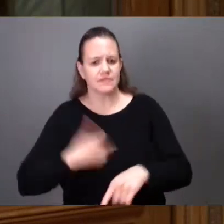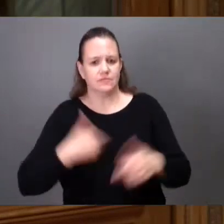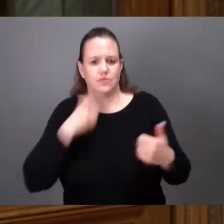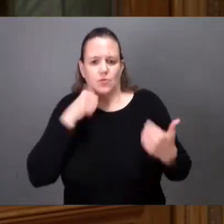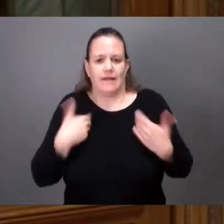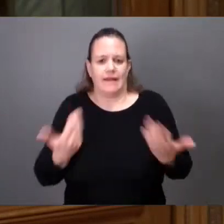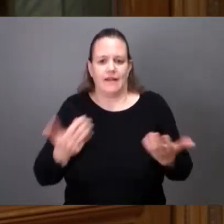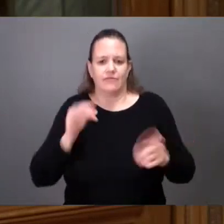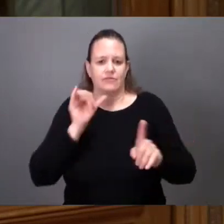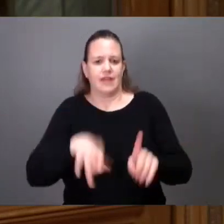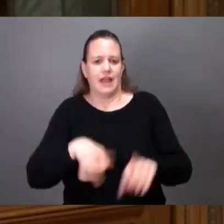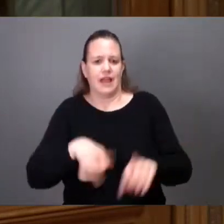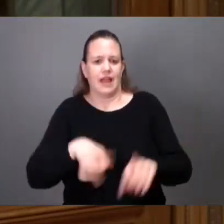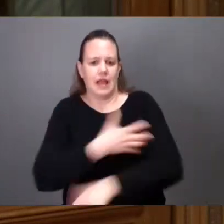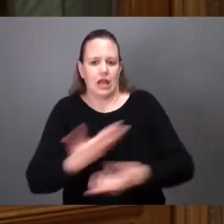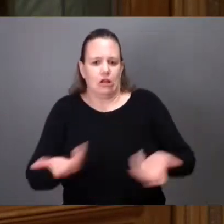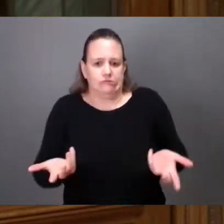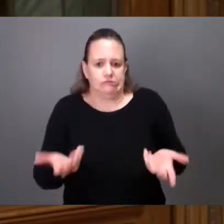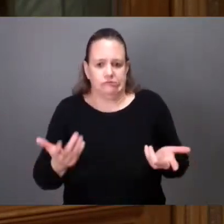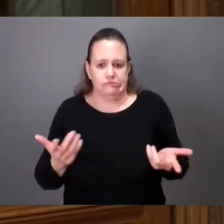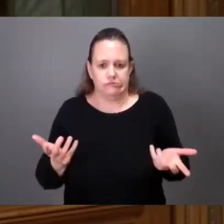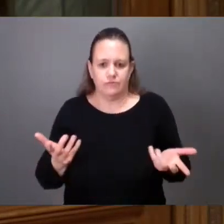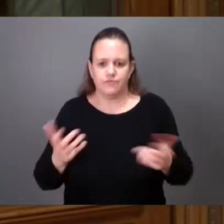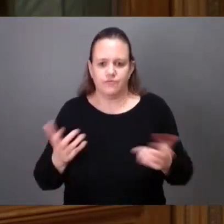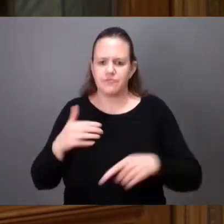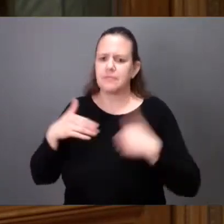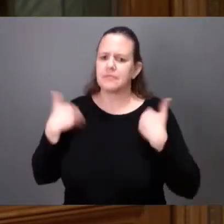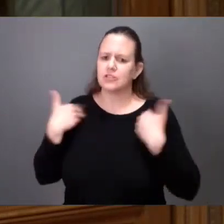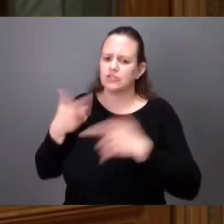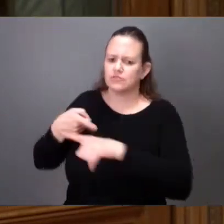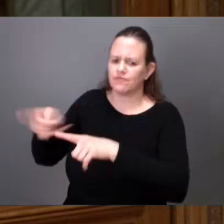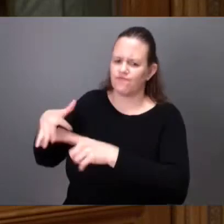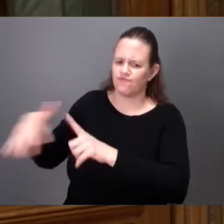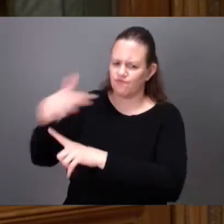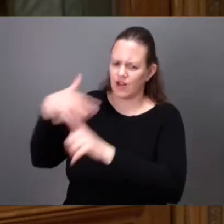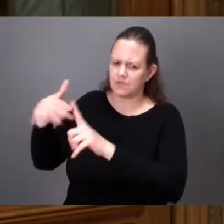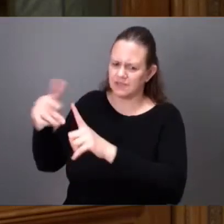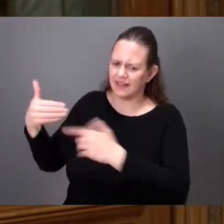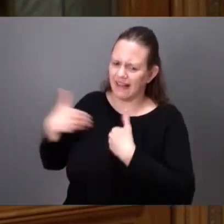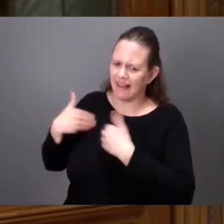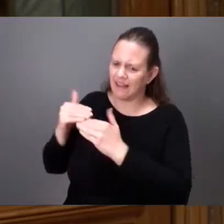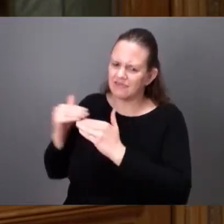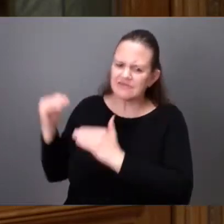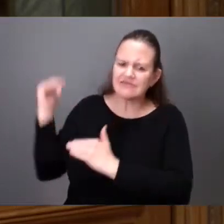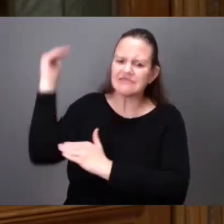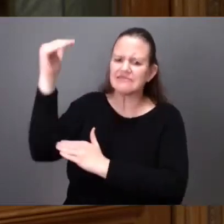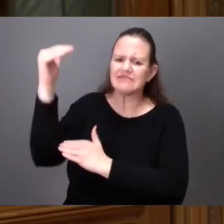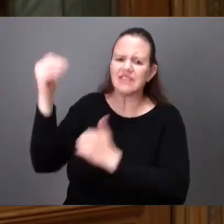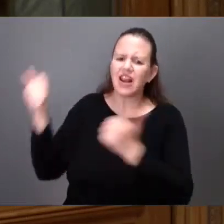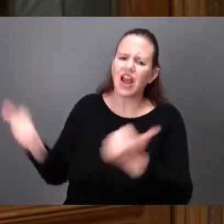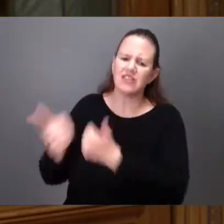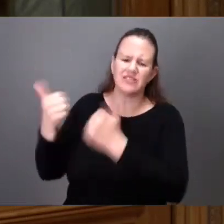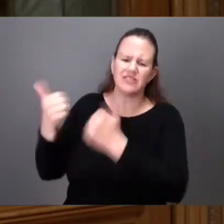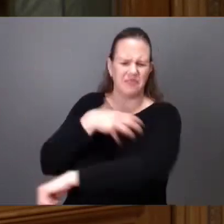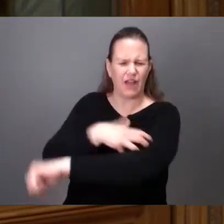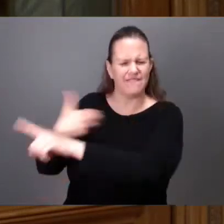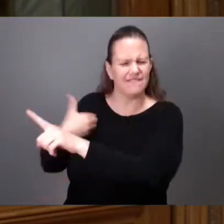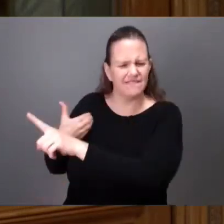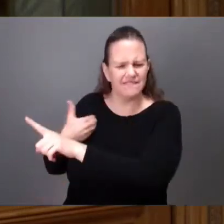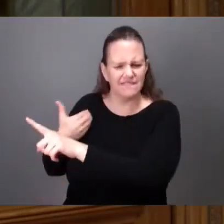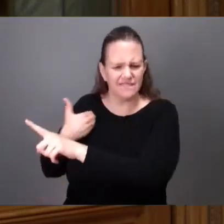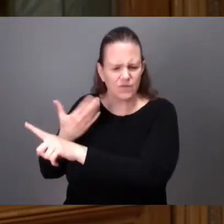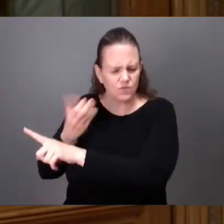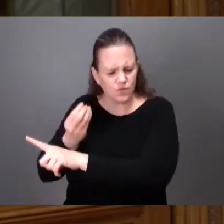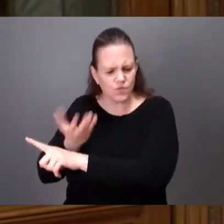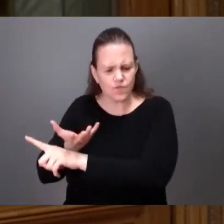good reason, Mr. Speaker, because the people that he characterized, good people in the BC Conservation Service, don't have the basic level